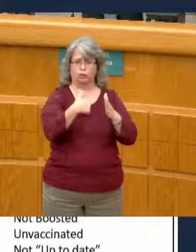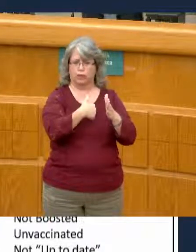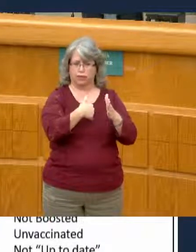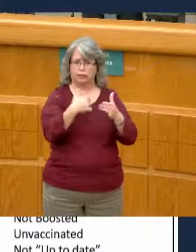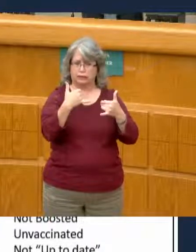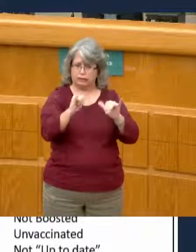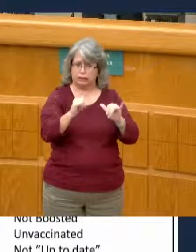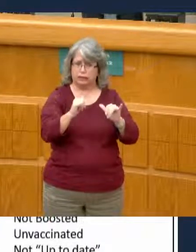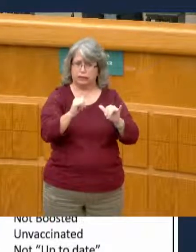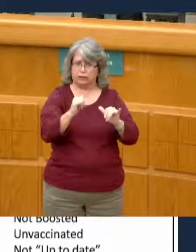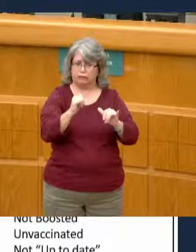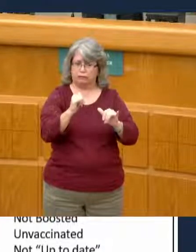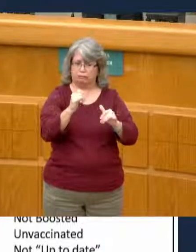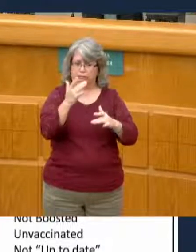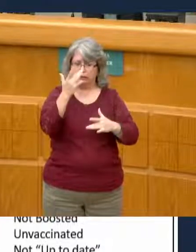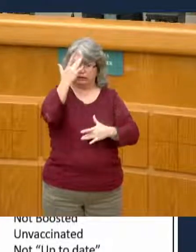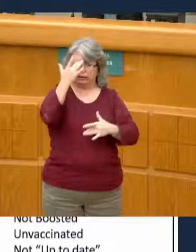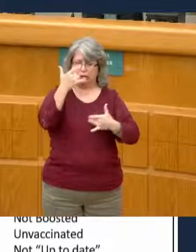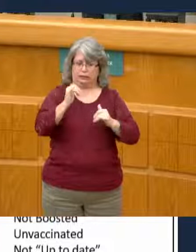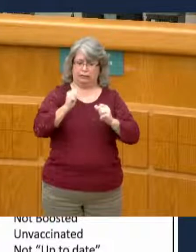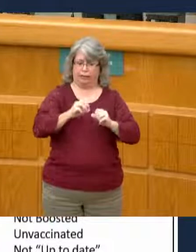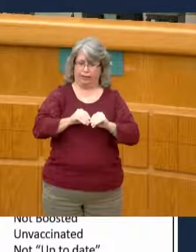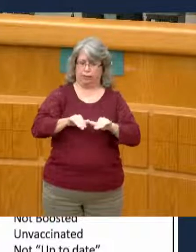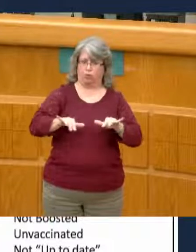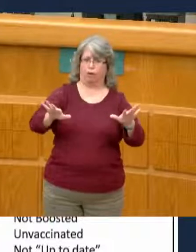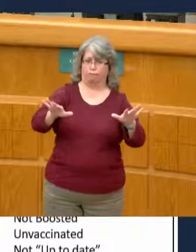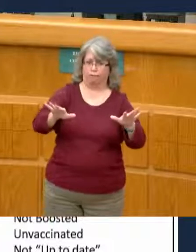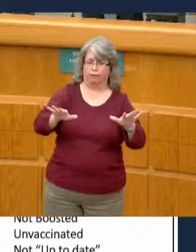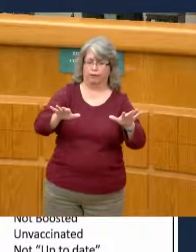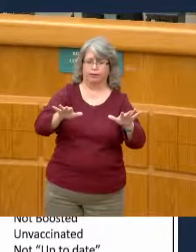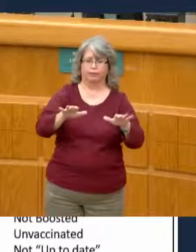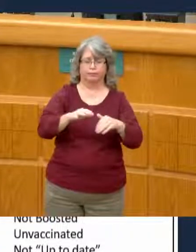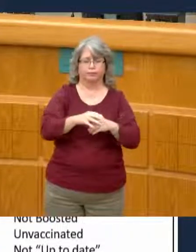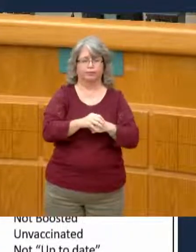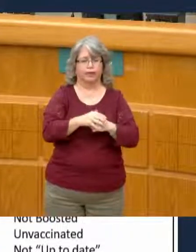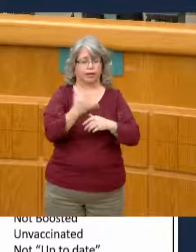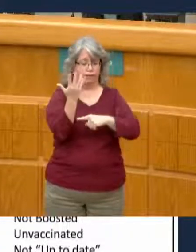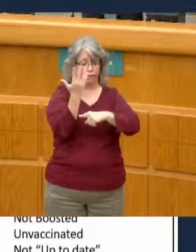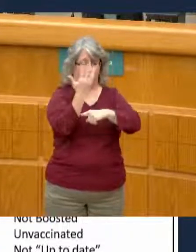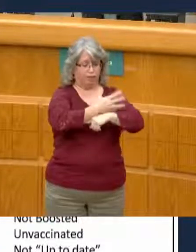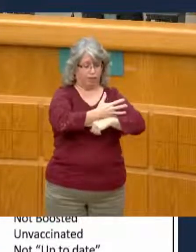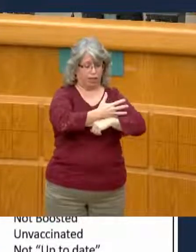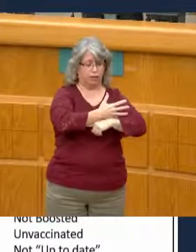you may leave your home. 5 days with a mask, 5 days